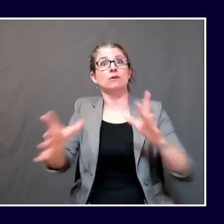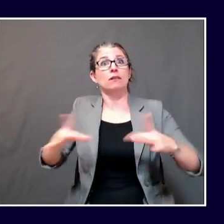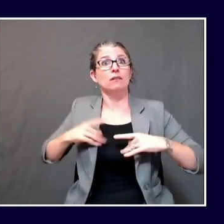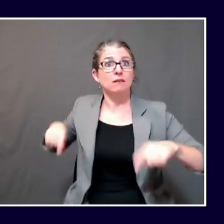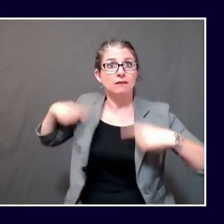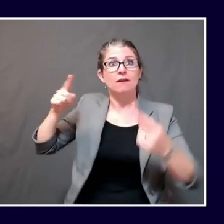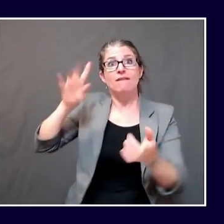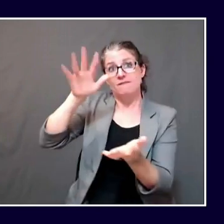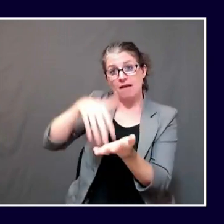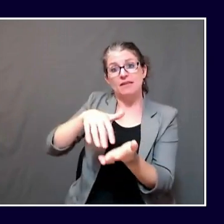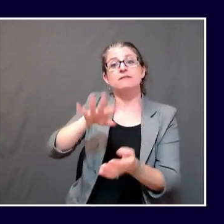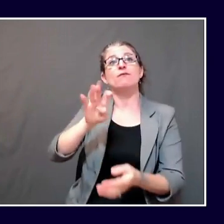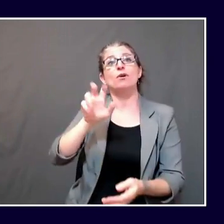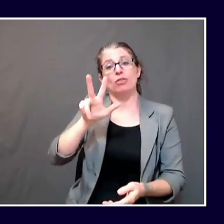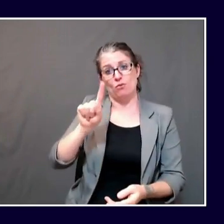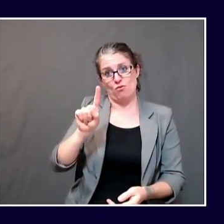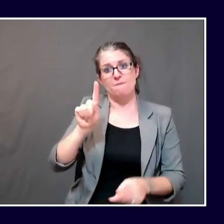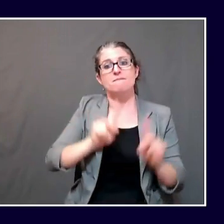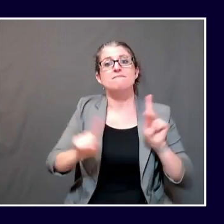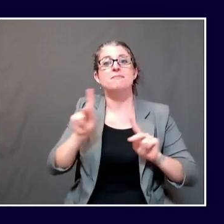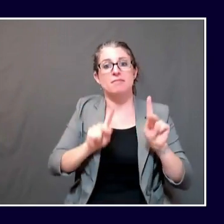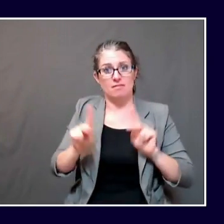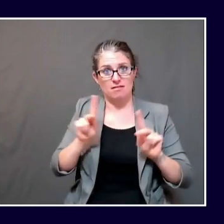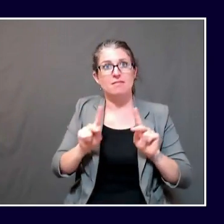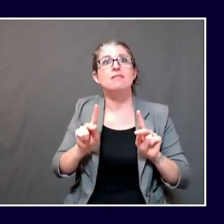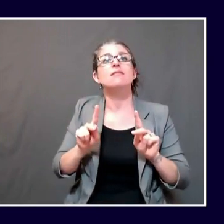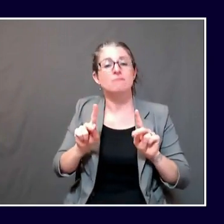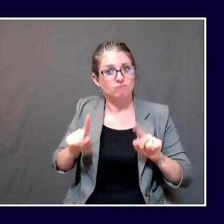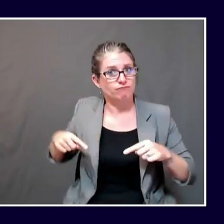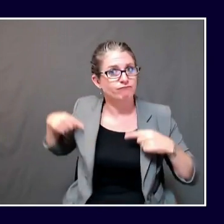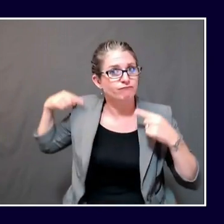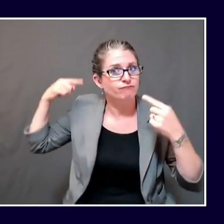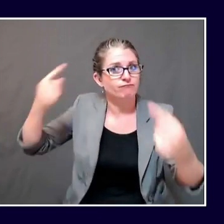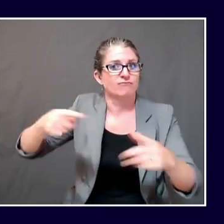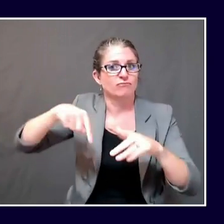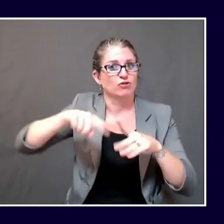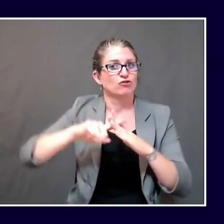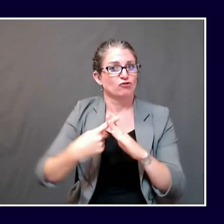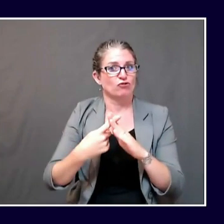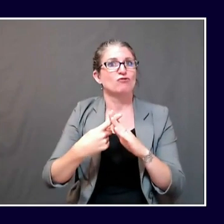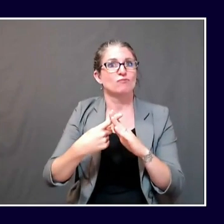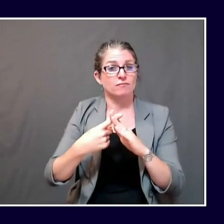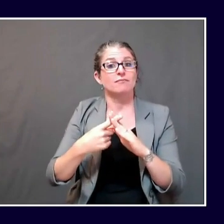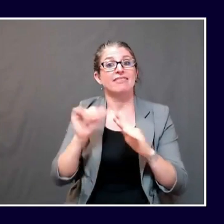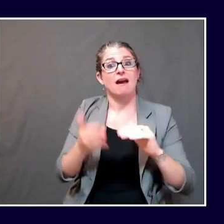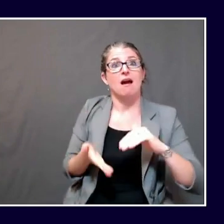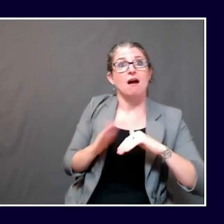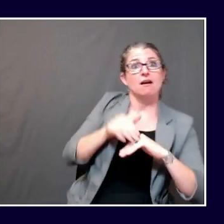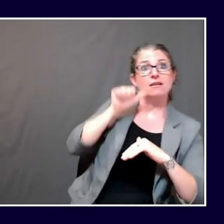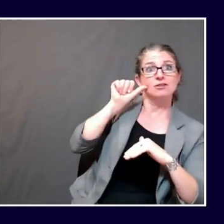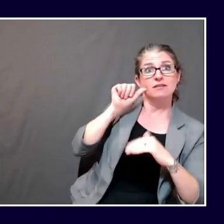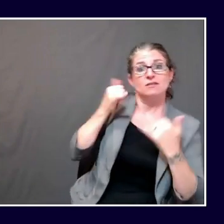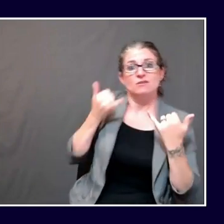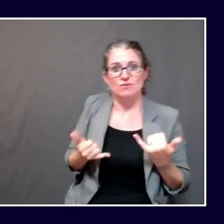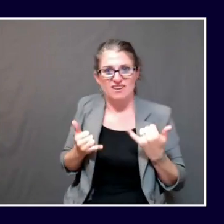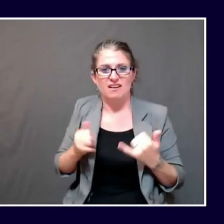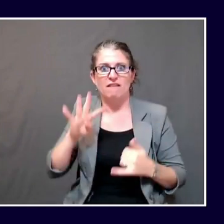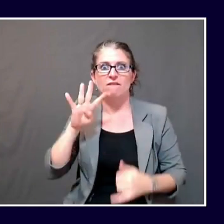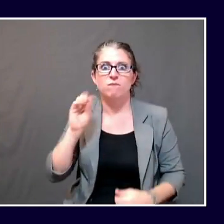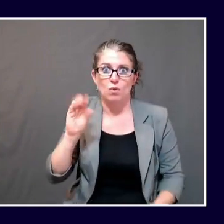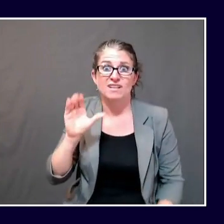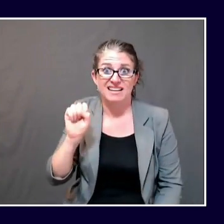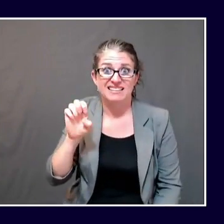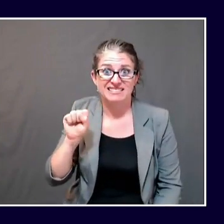5,431 total cases of COVID-19, representing an increase of 40 cases since yesterday. Of